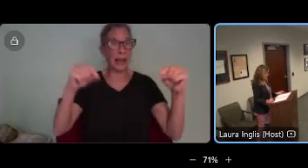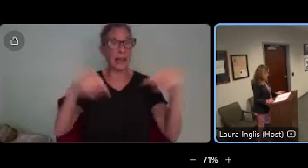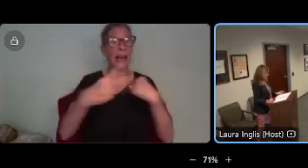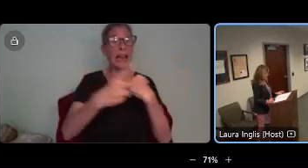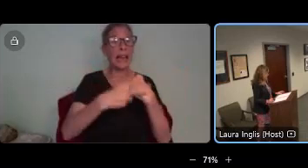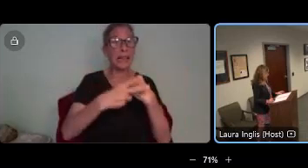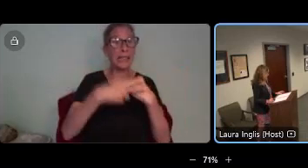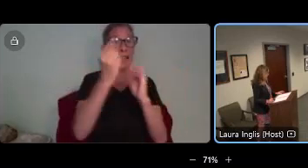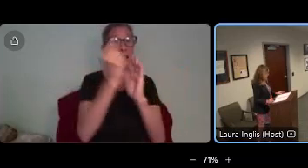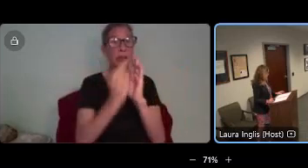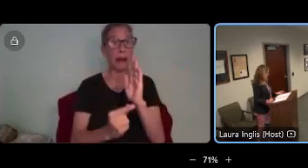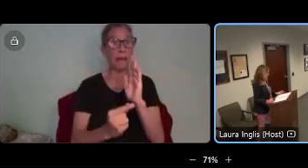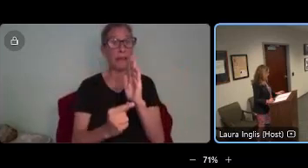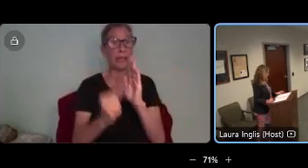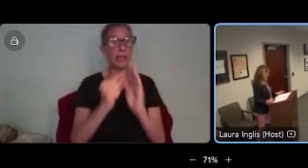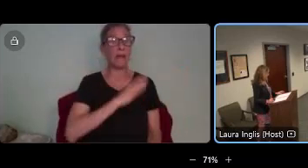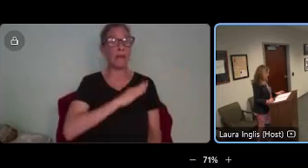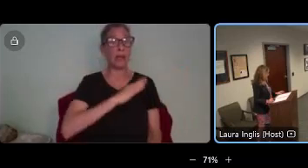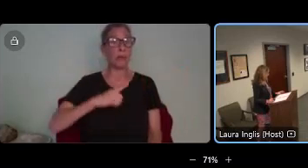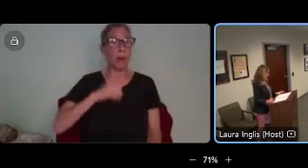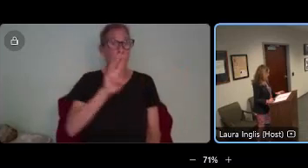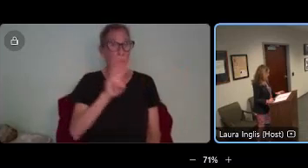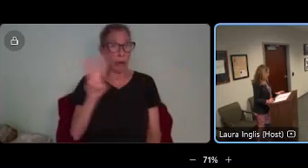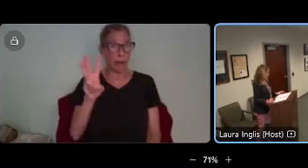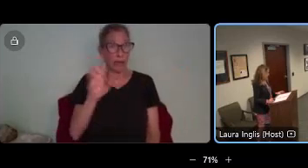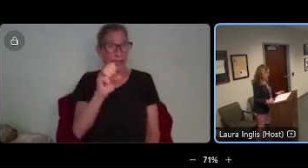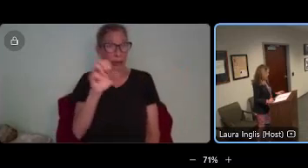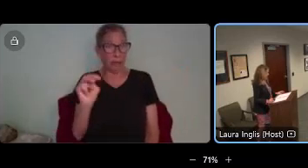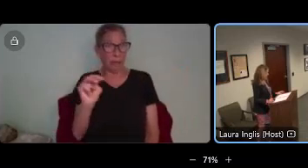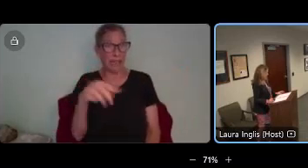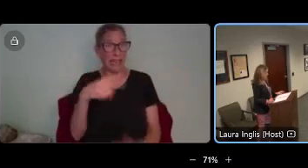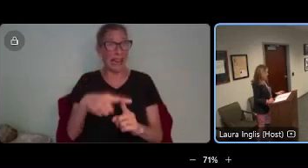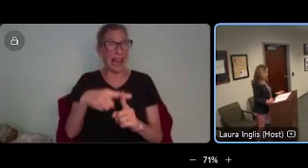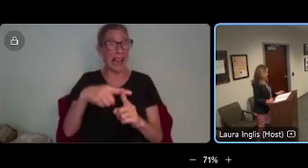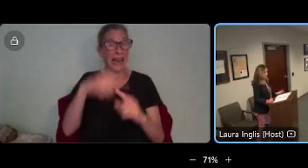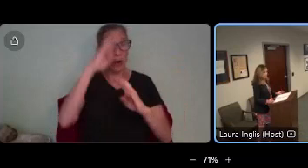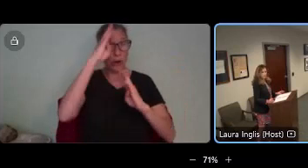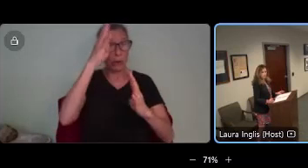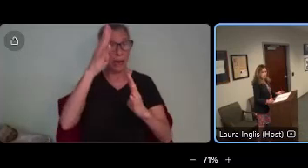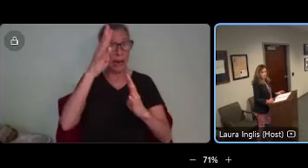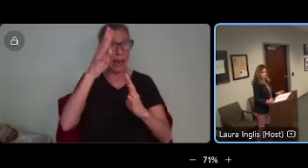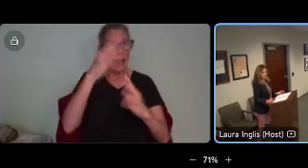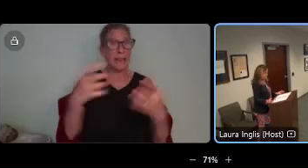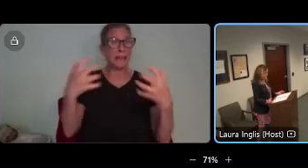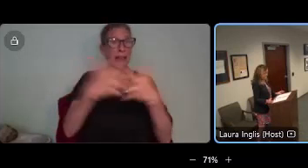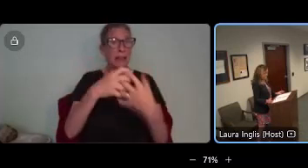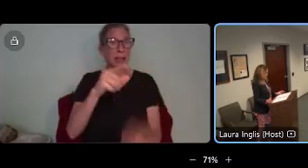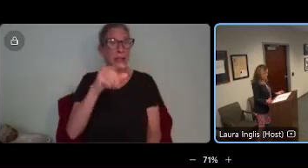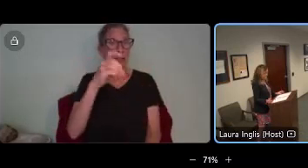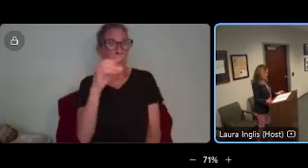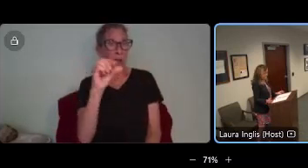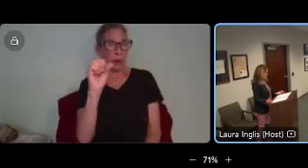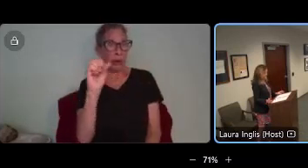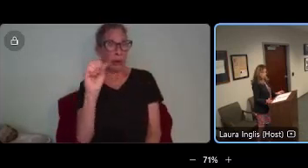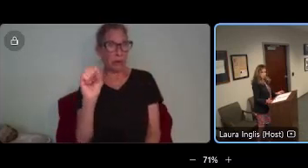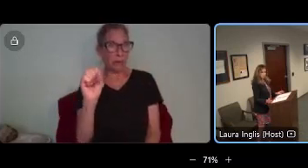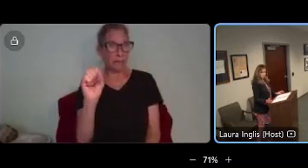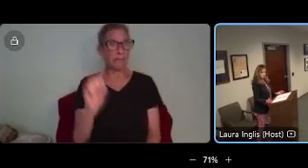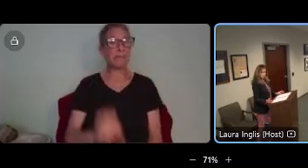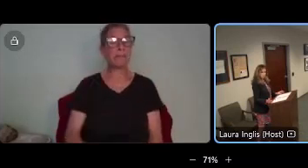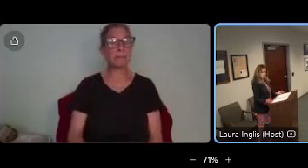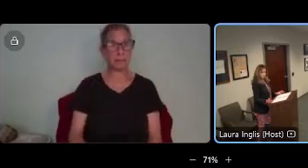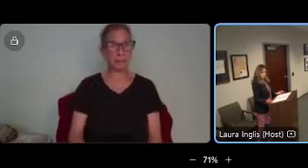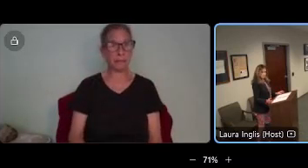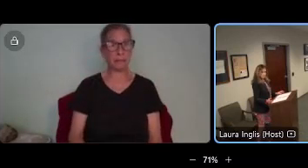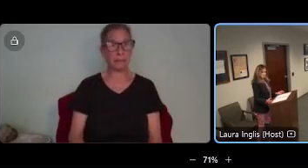board's websites, social media, and the hub, and create custom logos or text treatments for various initiatives.